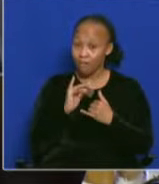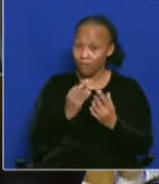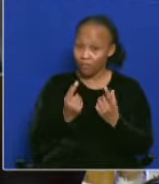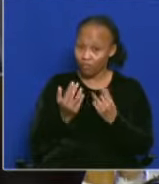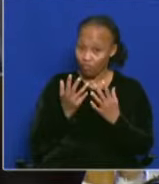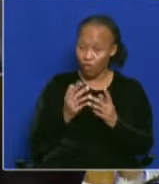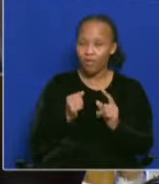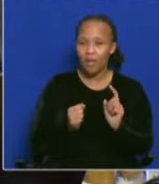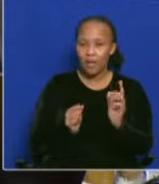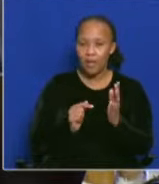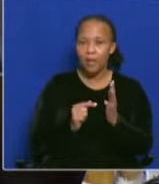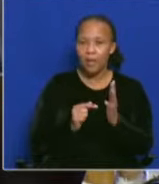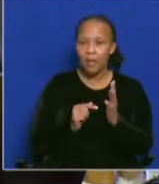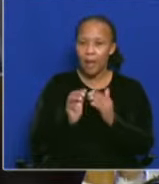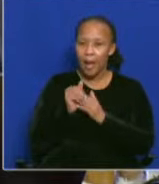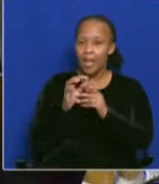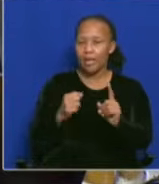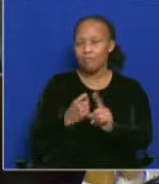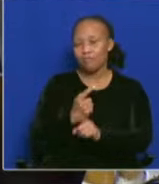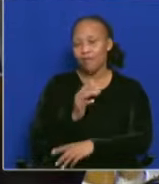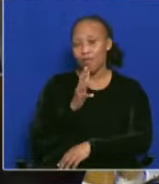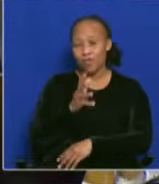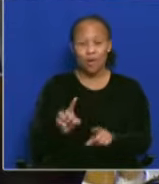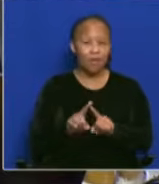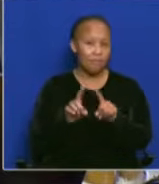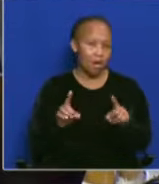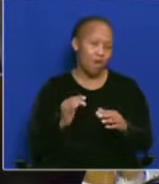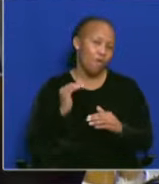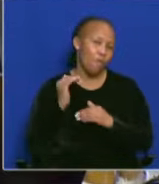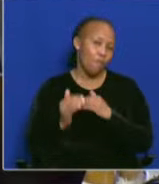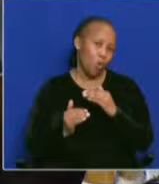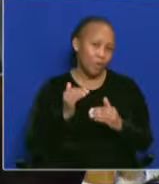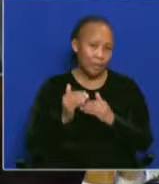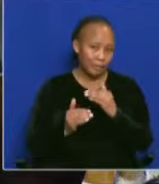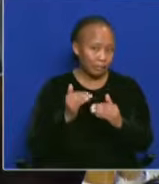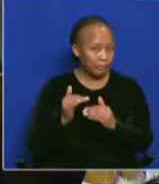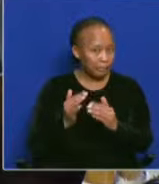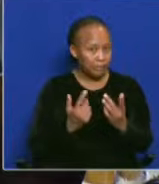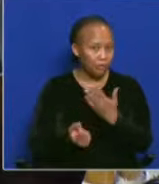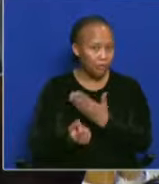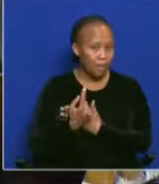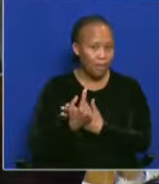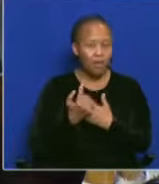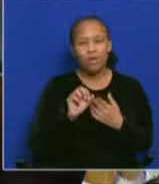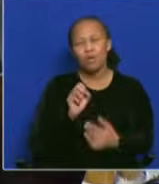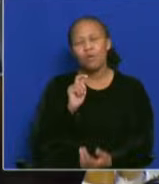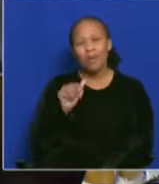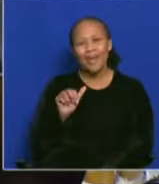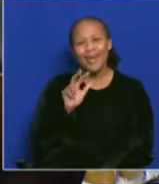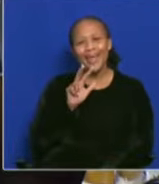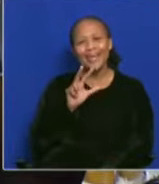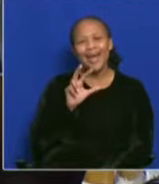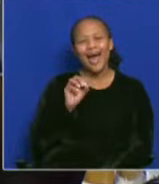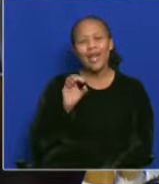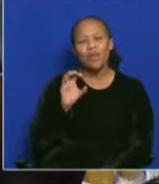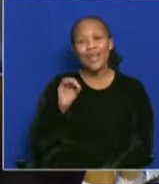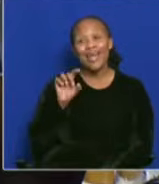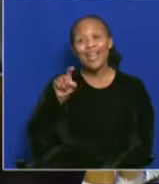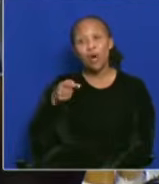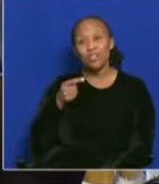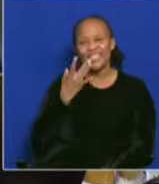But in the process, we paid 800,000 rand in cash to this legal advisor.